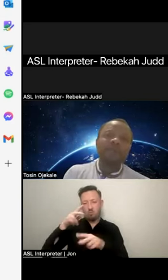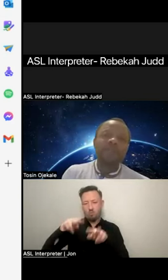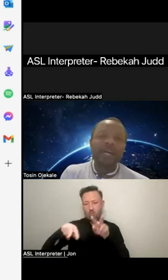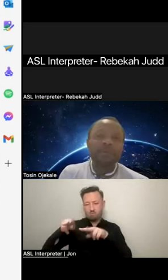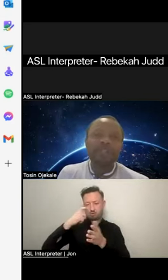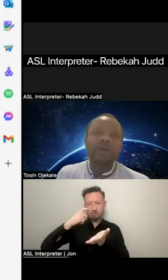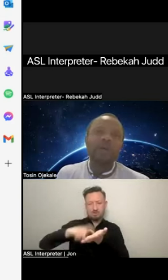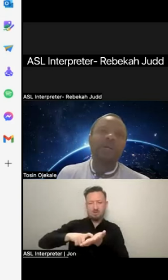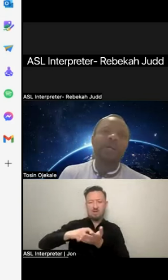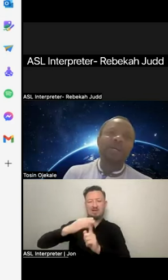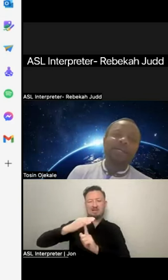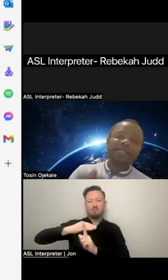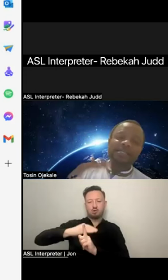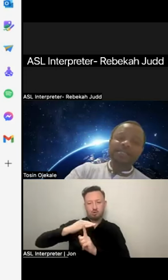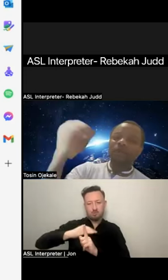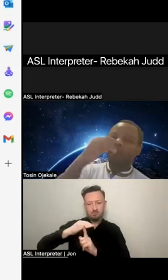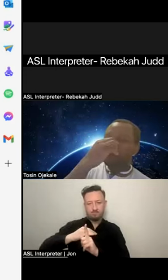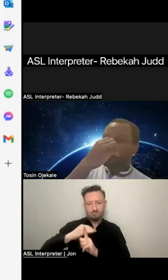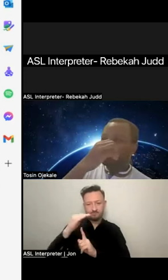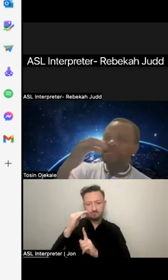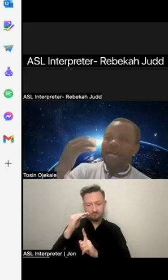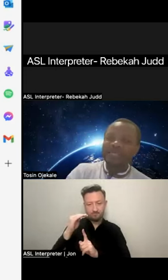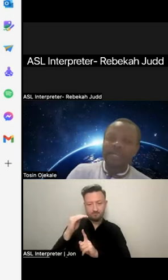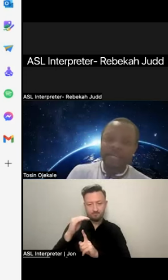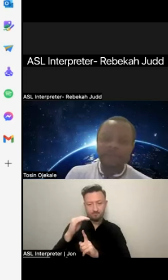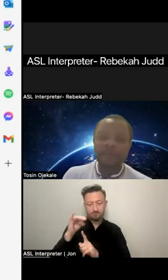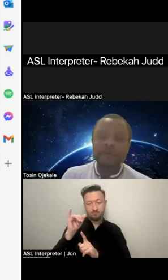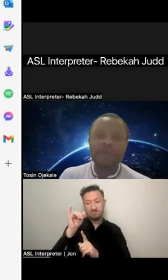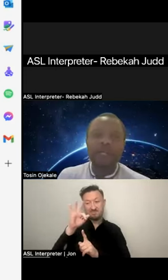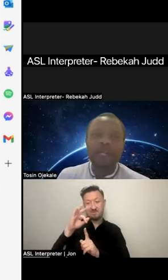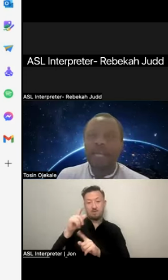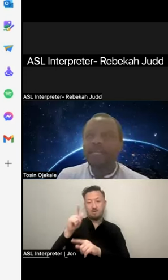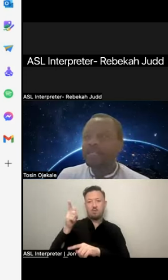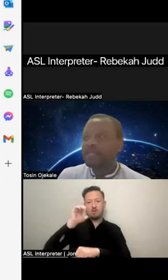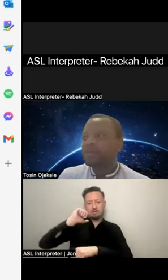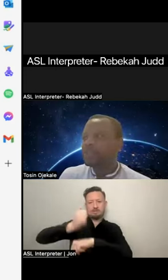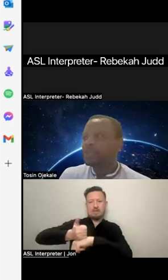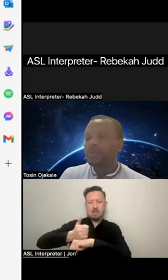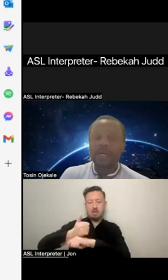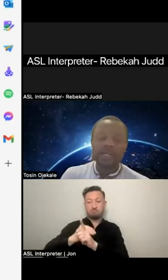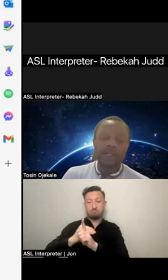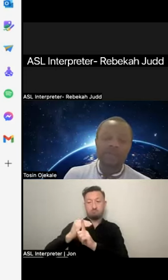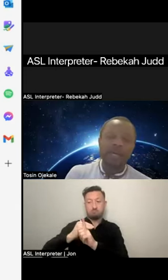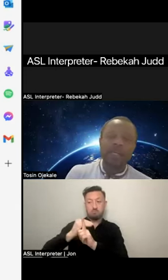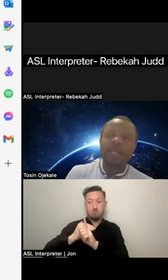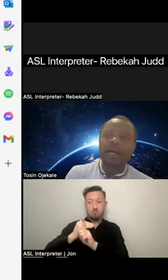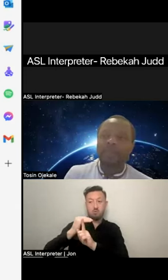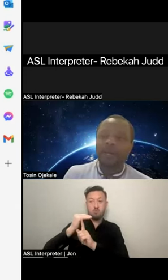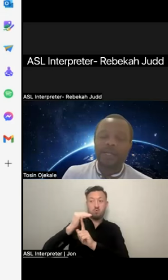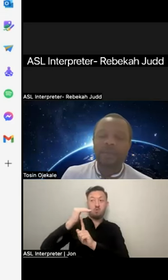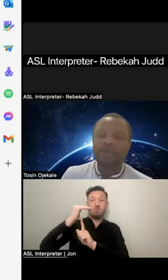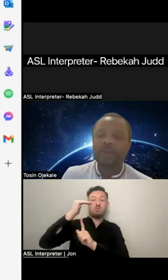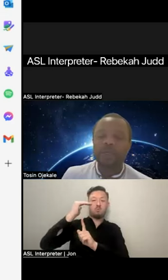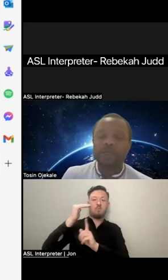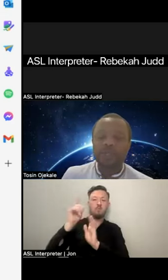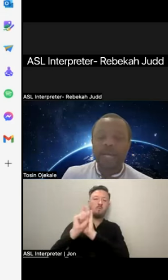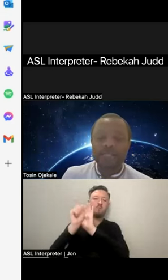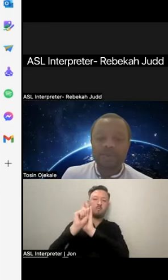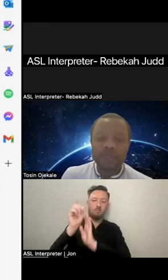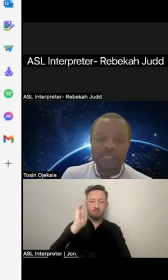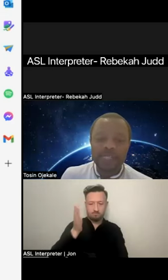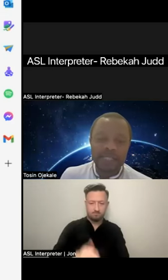So if the temperature is going beyond a certain level, then it's going to, there's going to be an alarm as well.